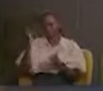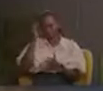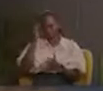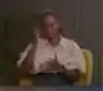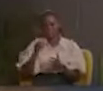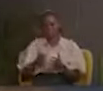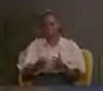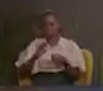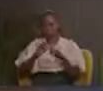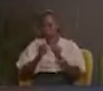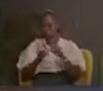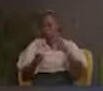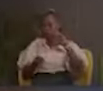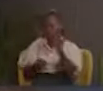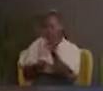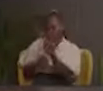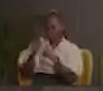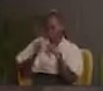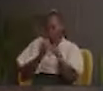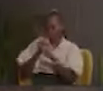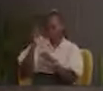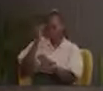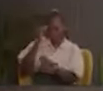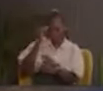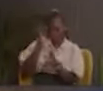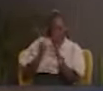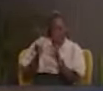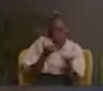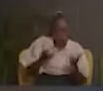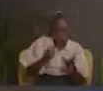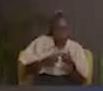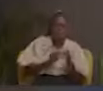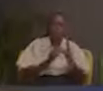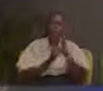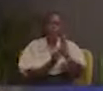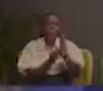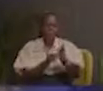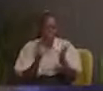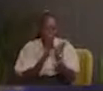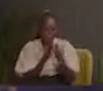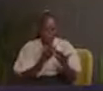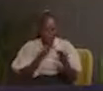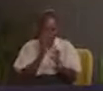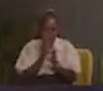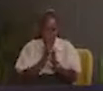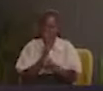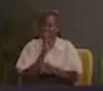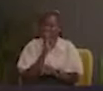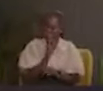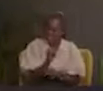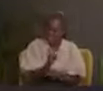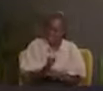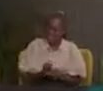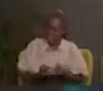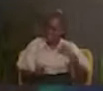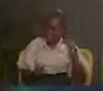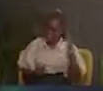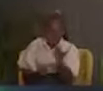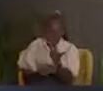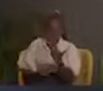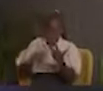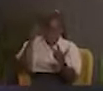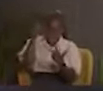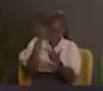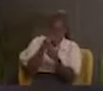third kind of knowledge you need to know if you must manifest Bible faith? The third kind of knowledge you need to know, and this one,